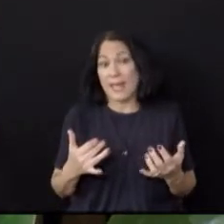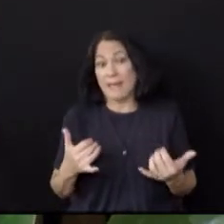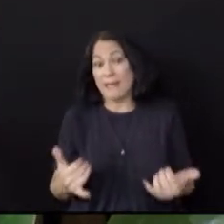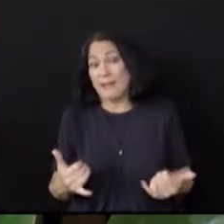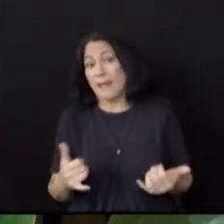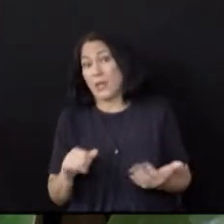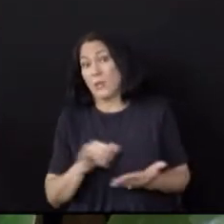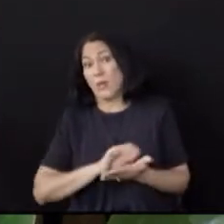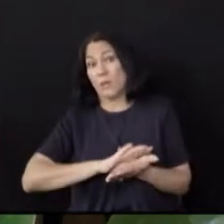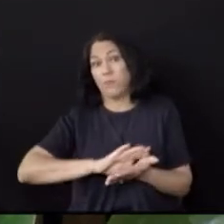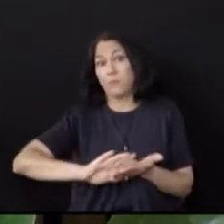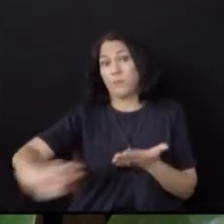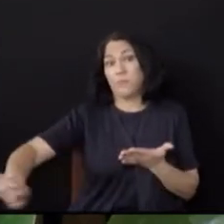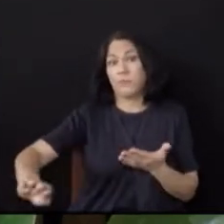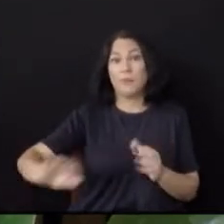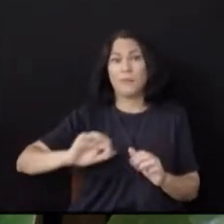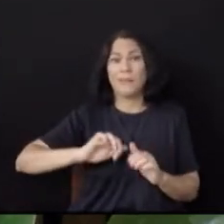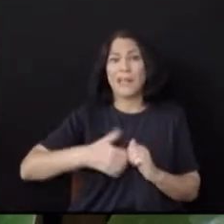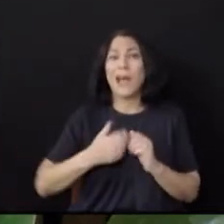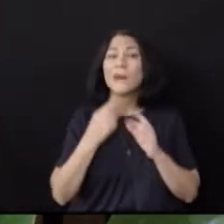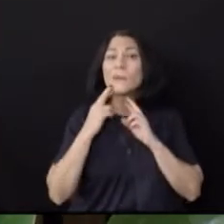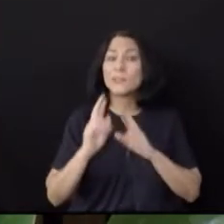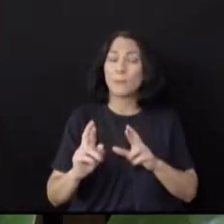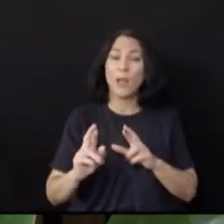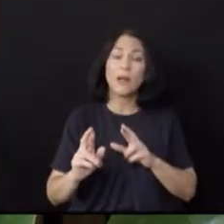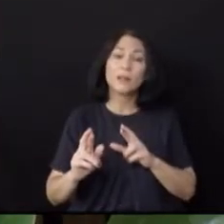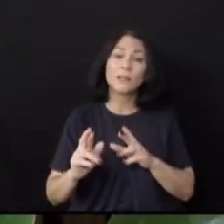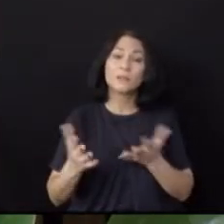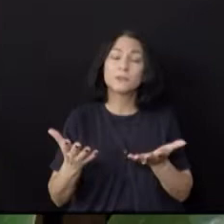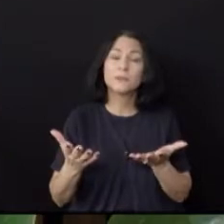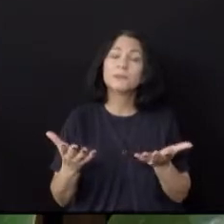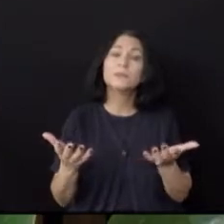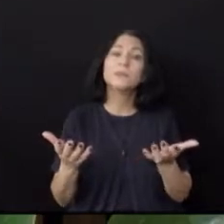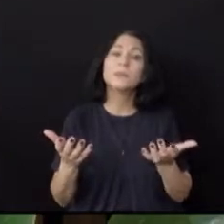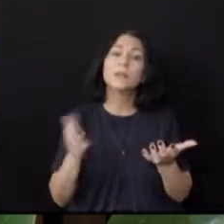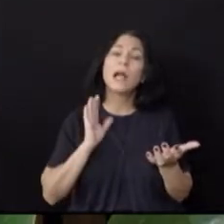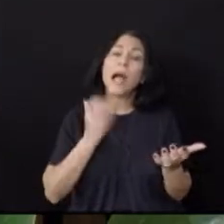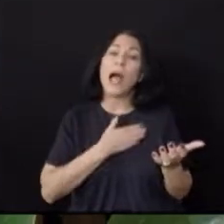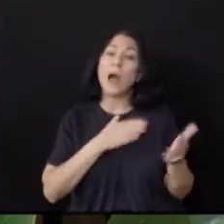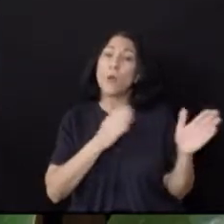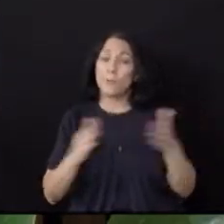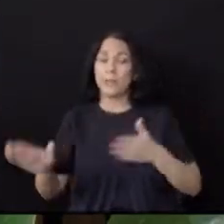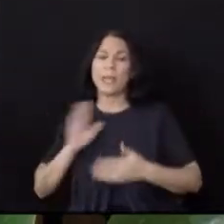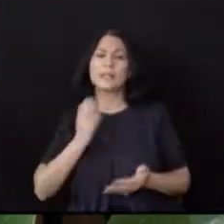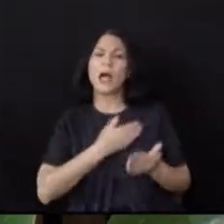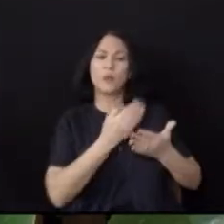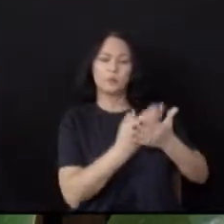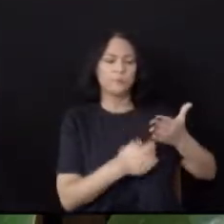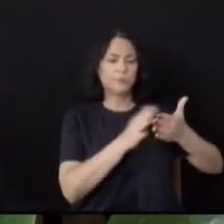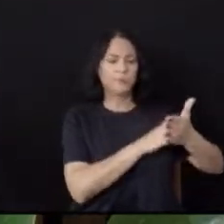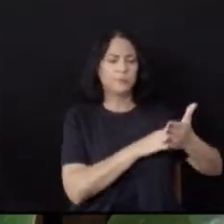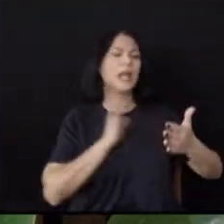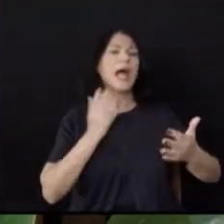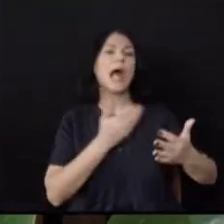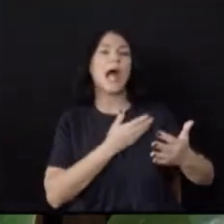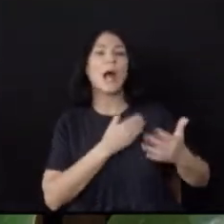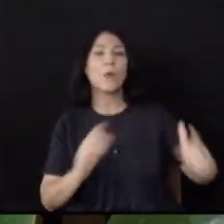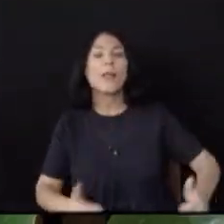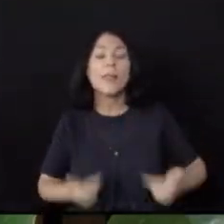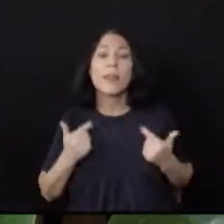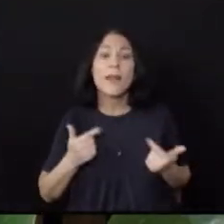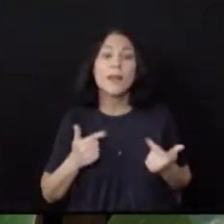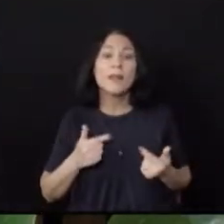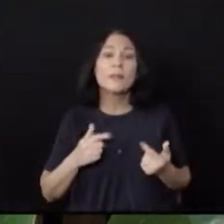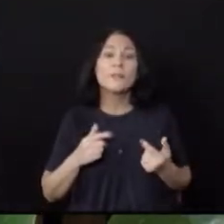how do we respond? When our plans, our schedules, our agendas, our lives